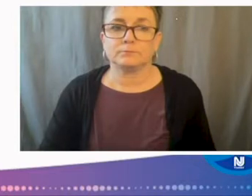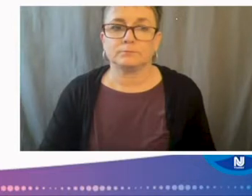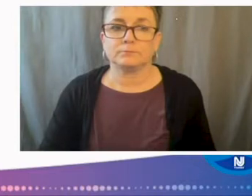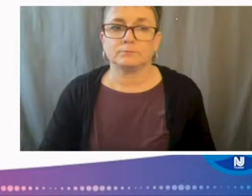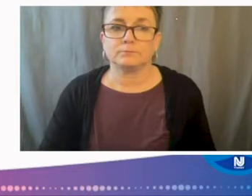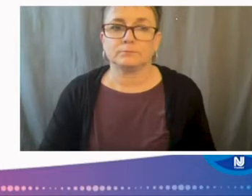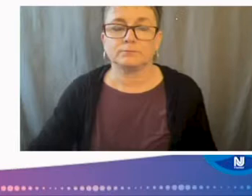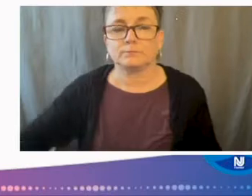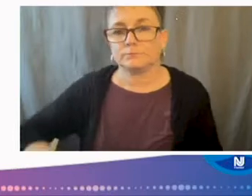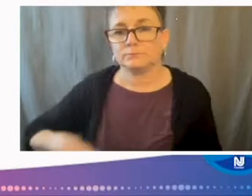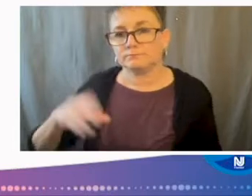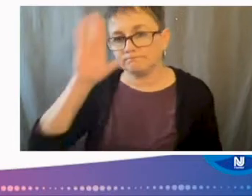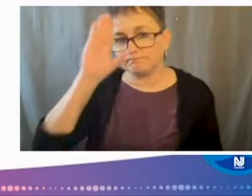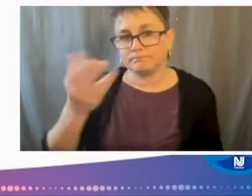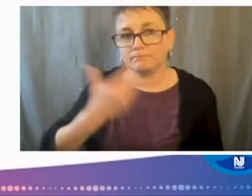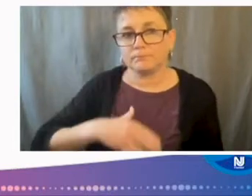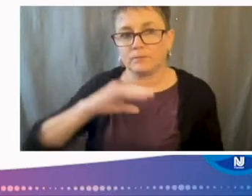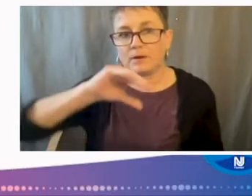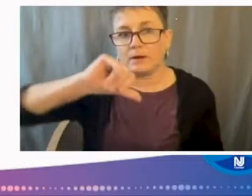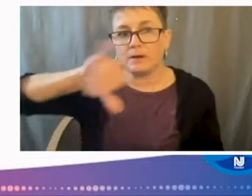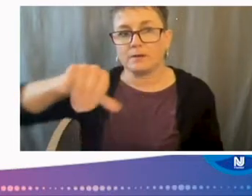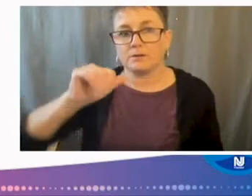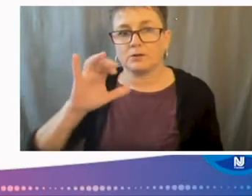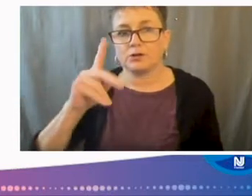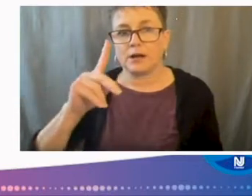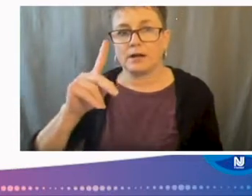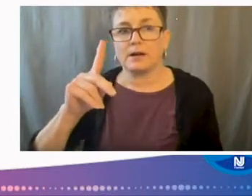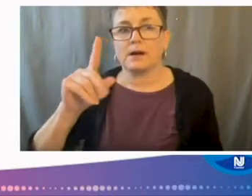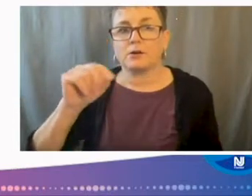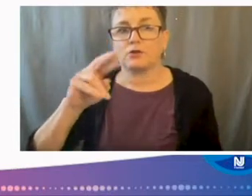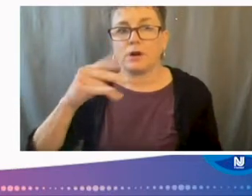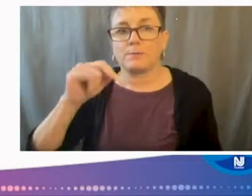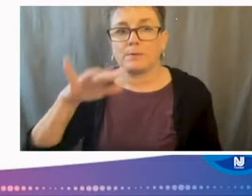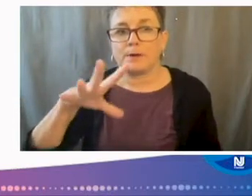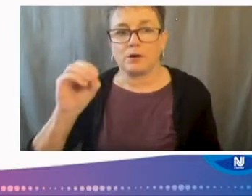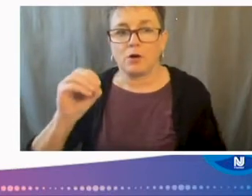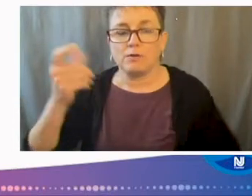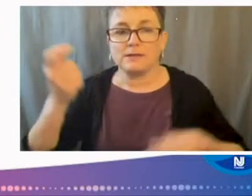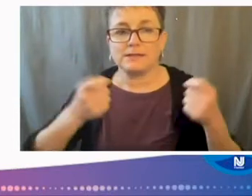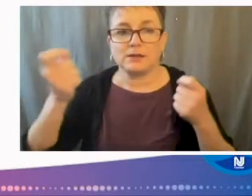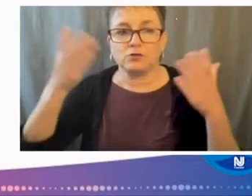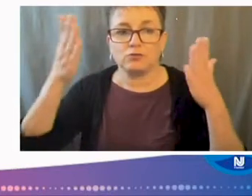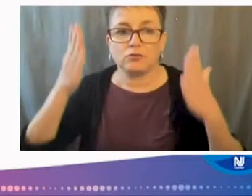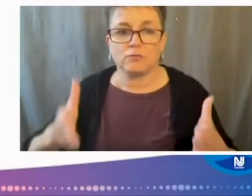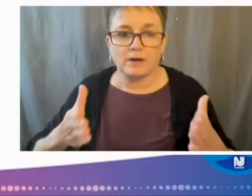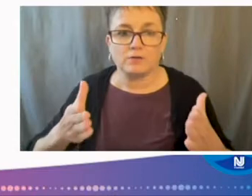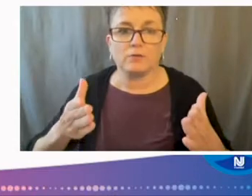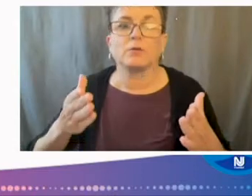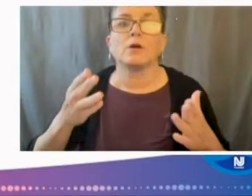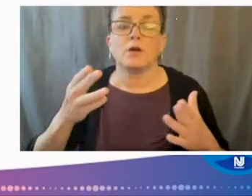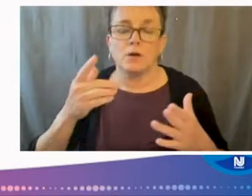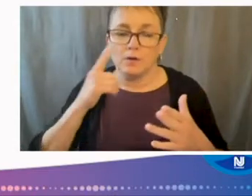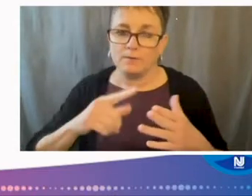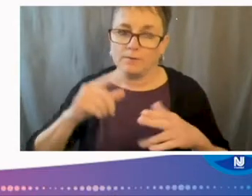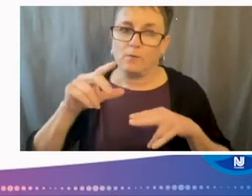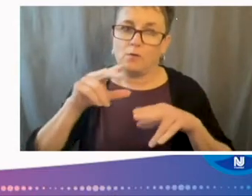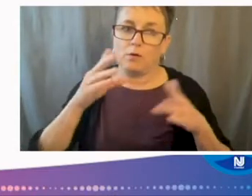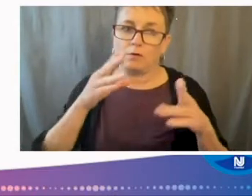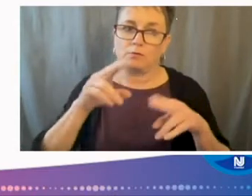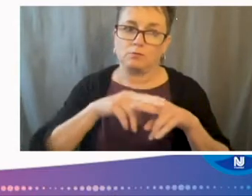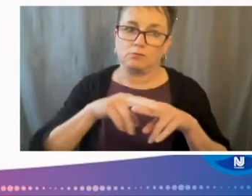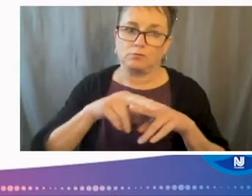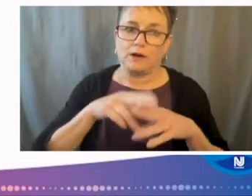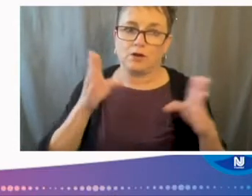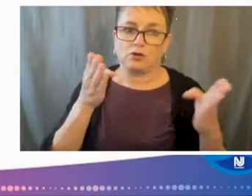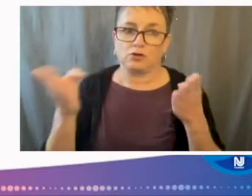Good afternoon. My name is Jack Trappacchino, Senior Director of Rail Service Planning for New Jersey Transit. I'm here to talk about how